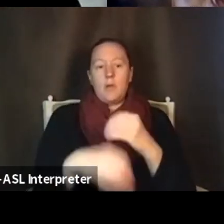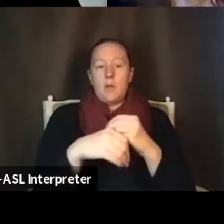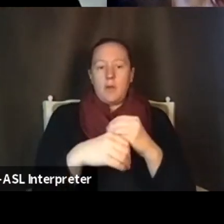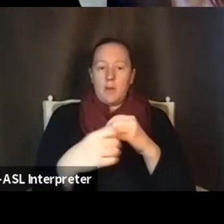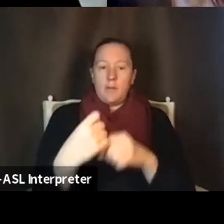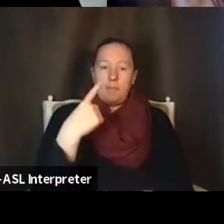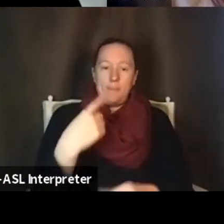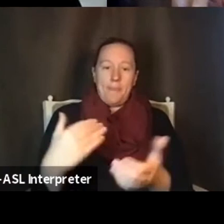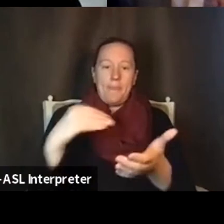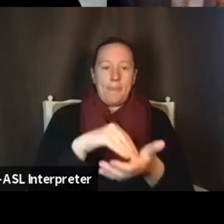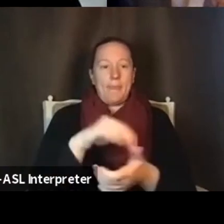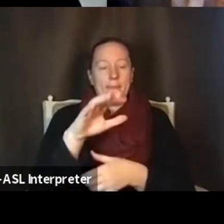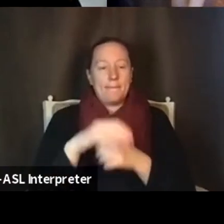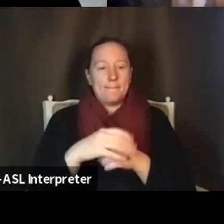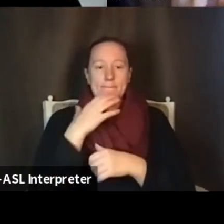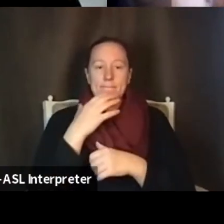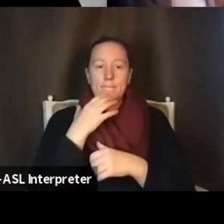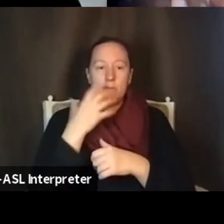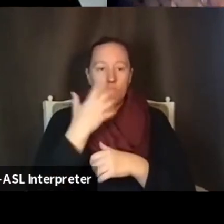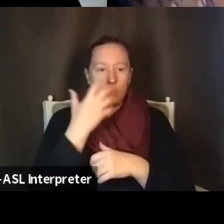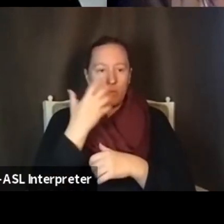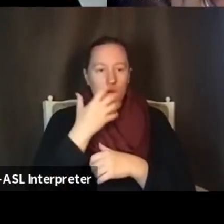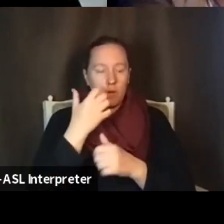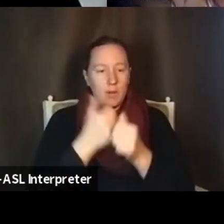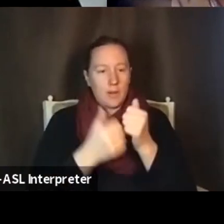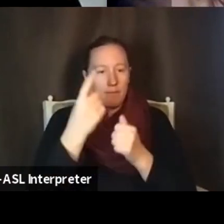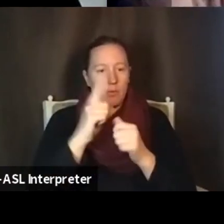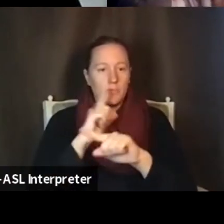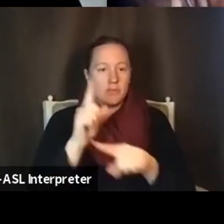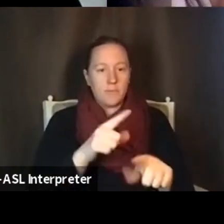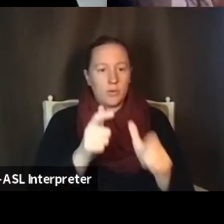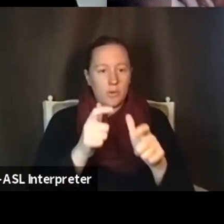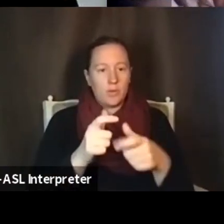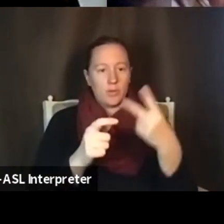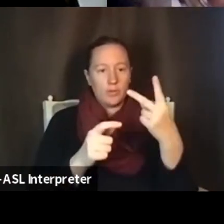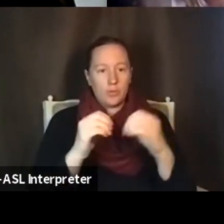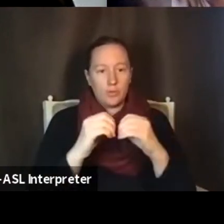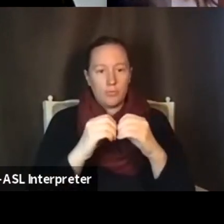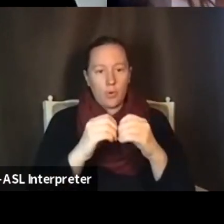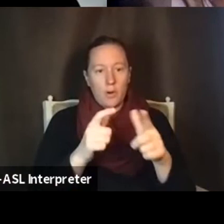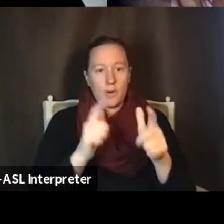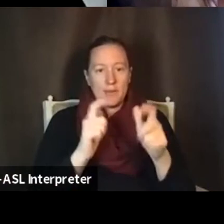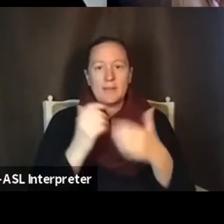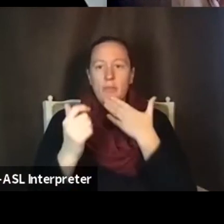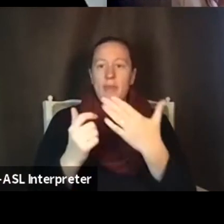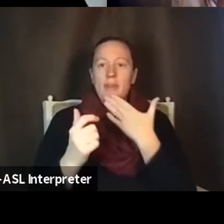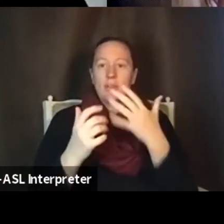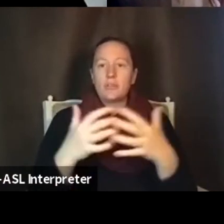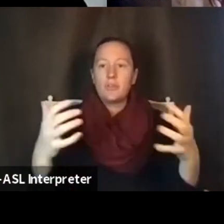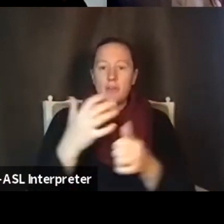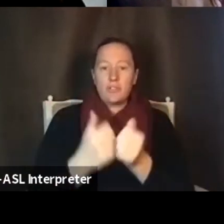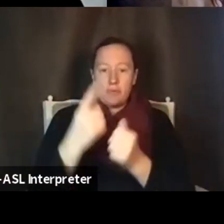in the chat or something. Oh, wow, everyone really responded very quickly to that. We got 2 questions immediately, so thank you so much,